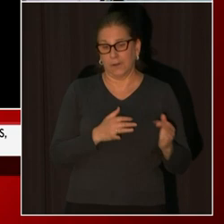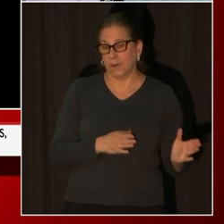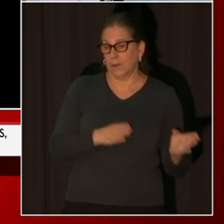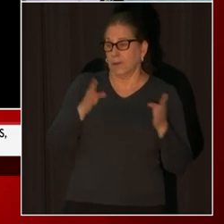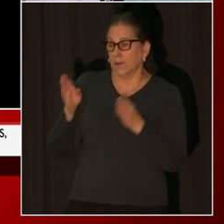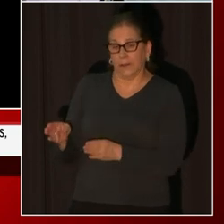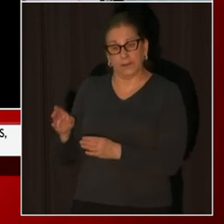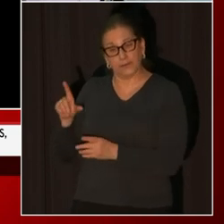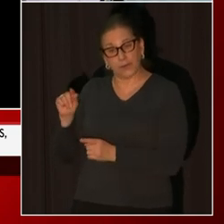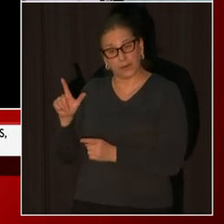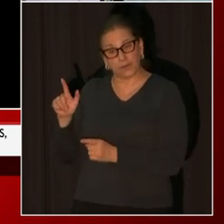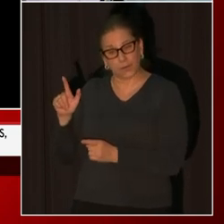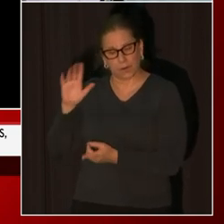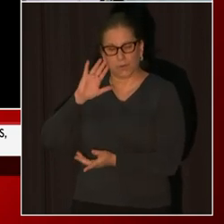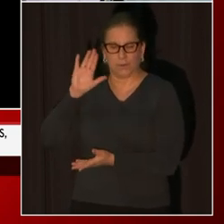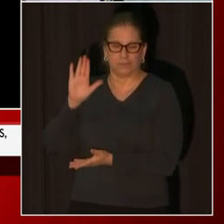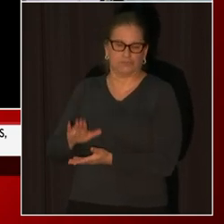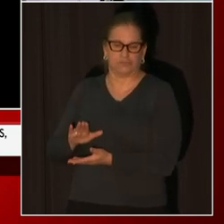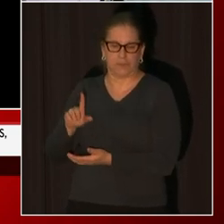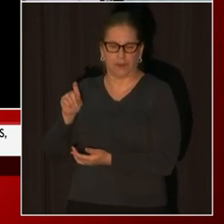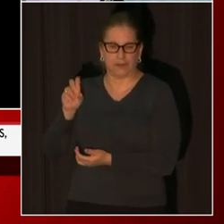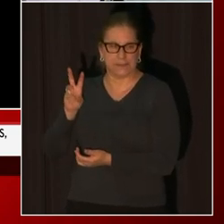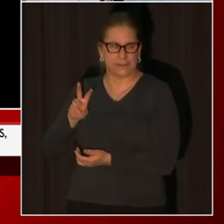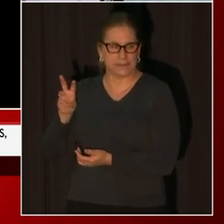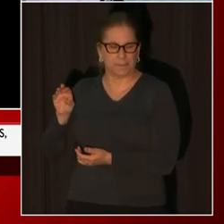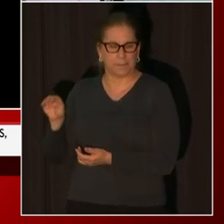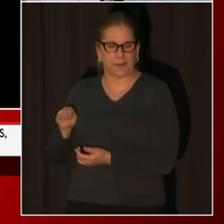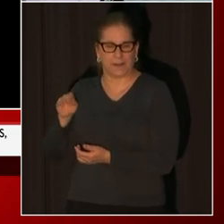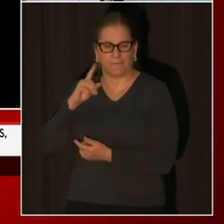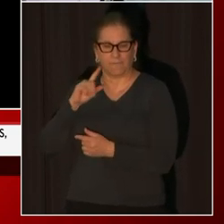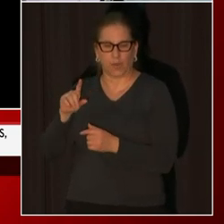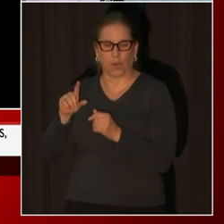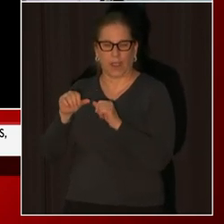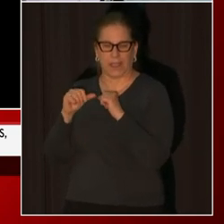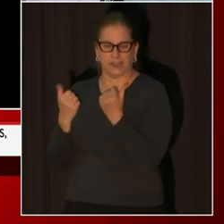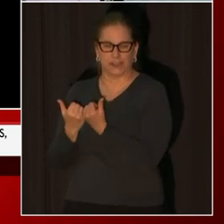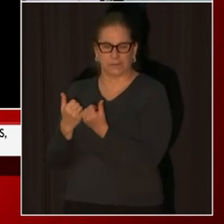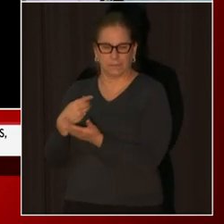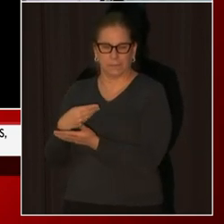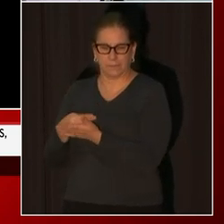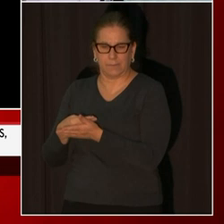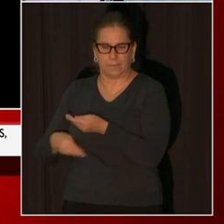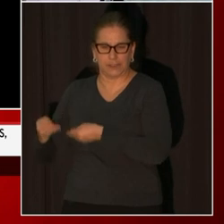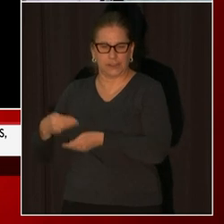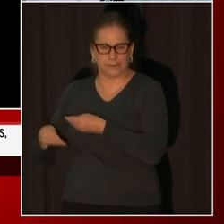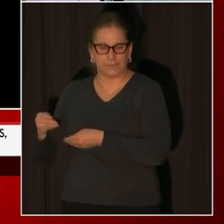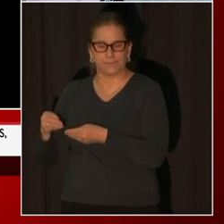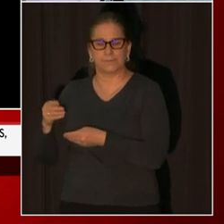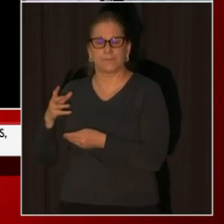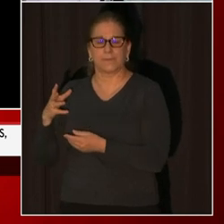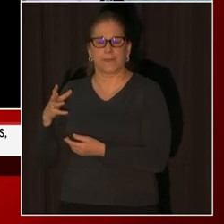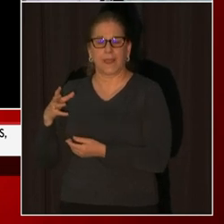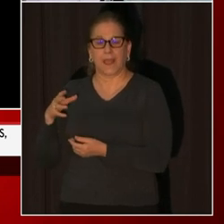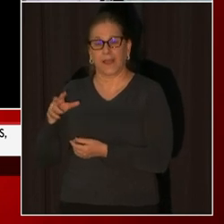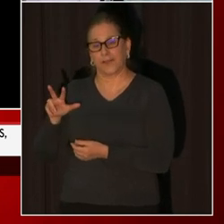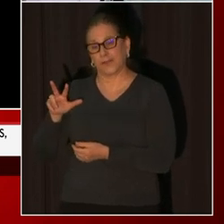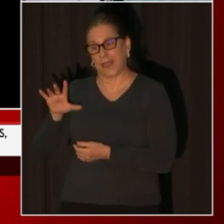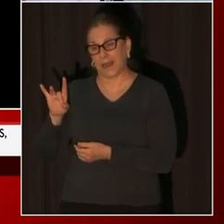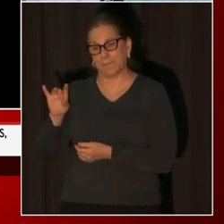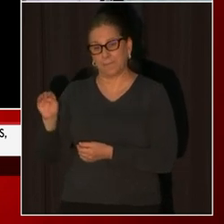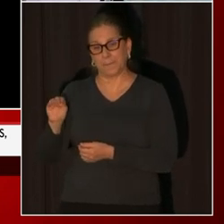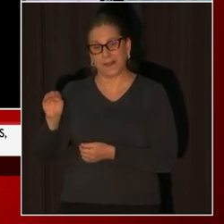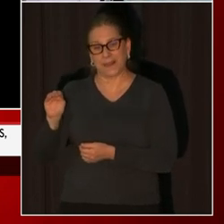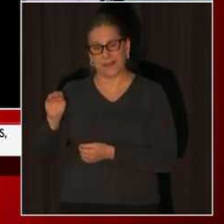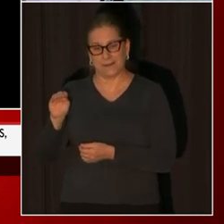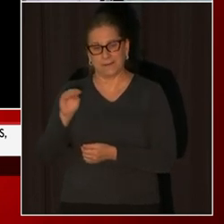in agency budgets to also include cutting pay increases. We shifted another $38 million of eligible expenses onto